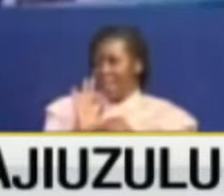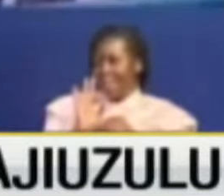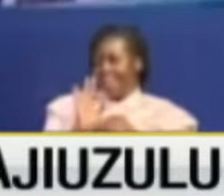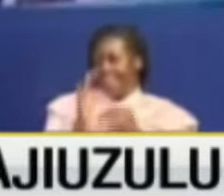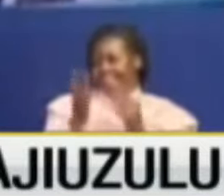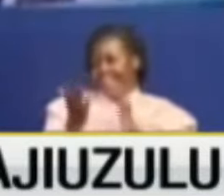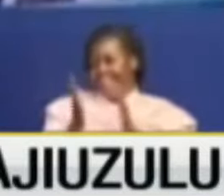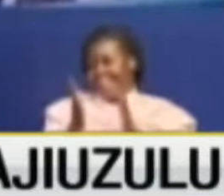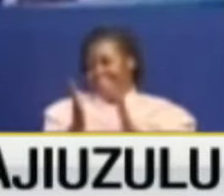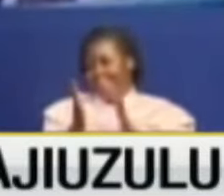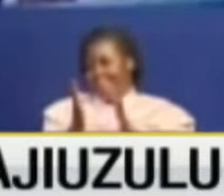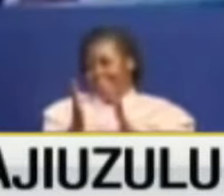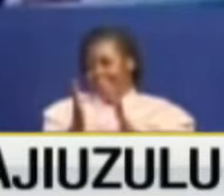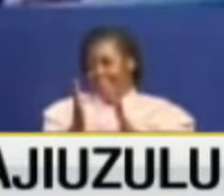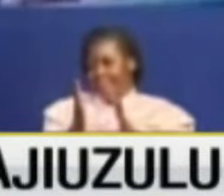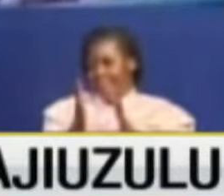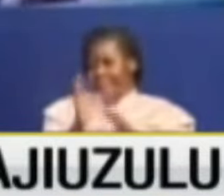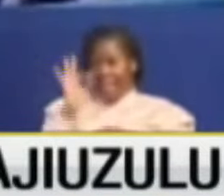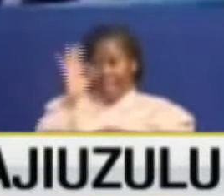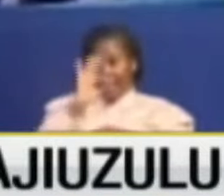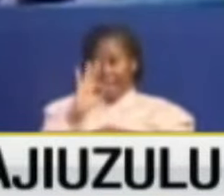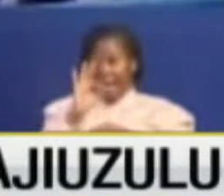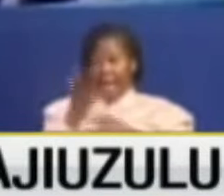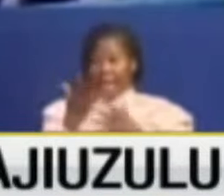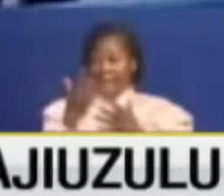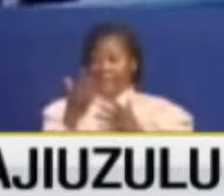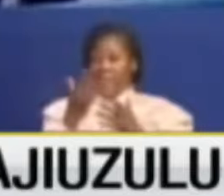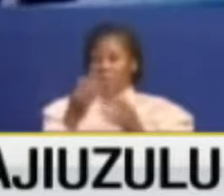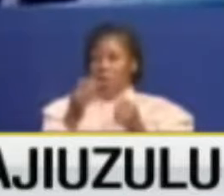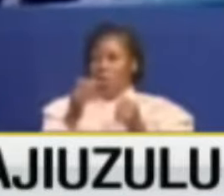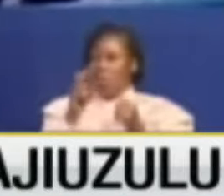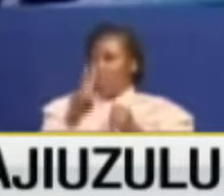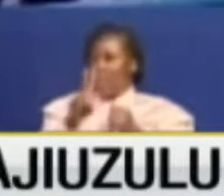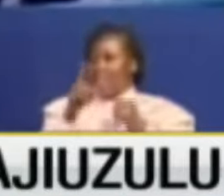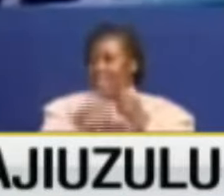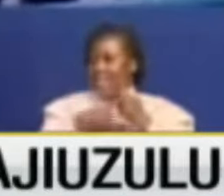paradoxical. As at 25th June